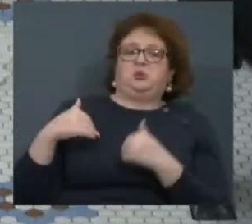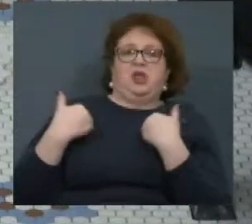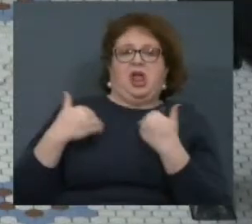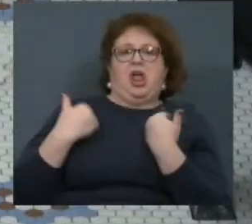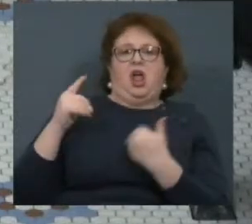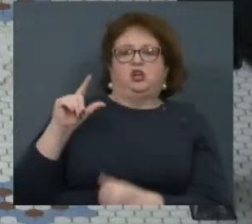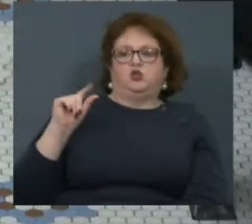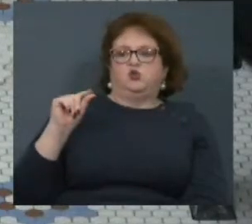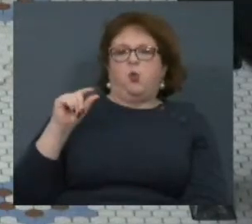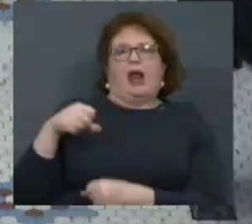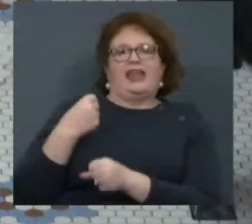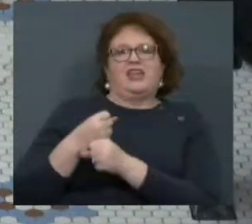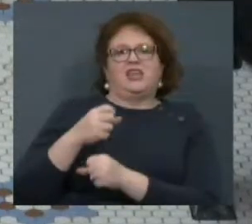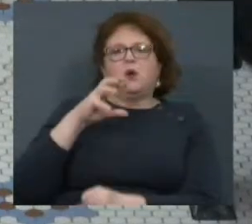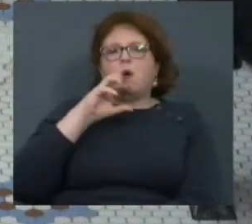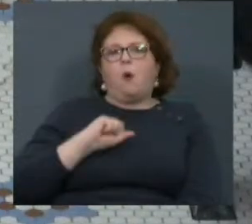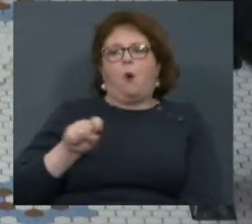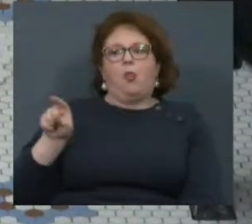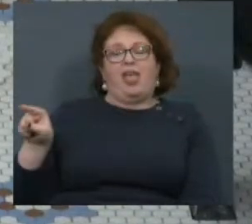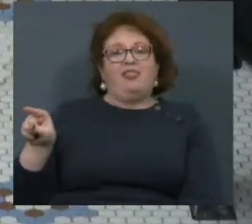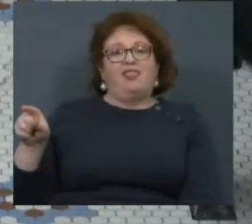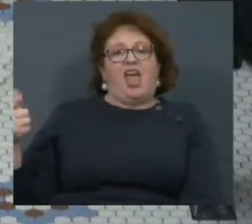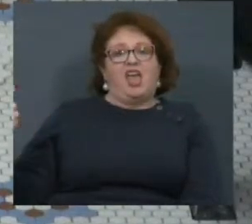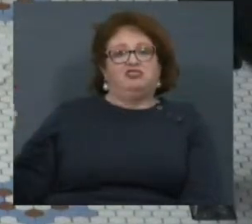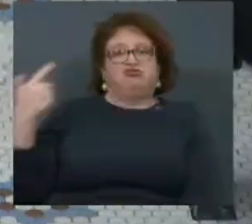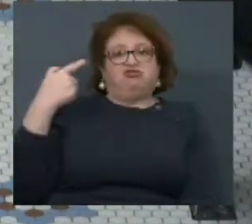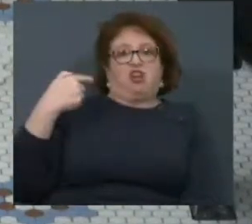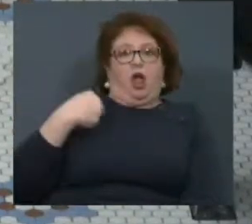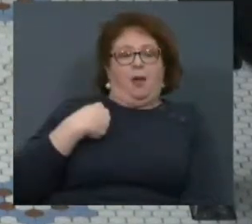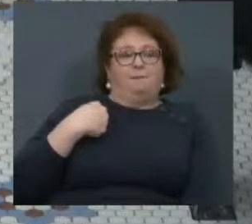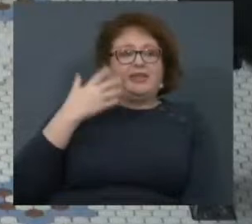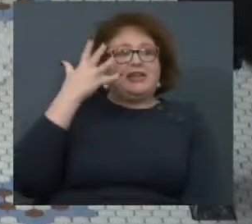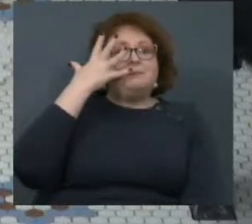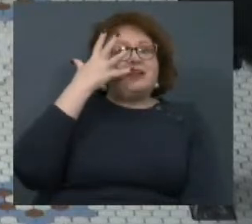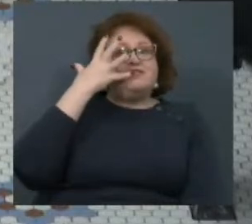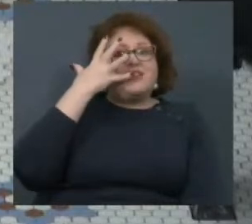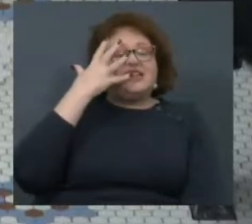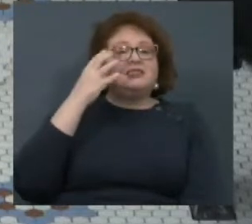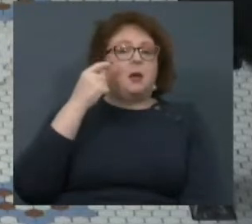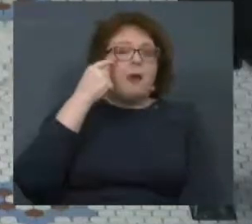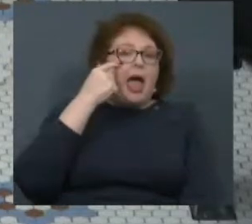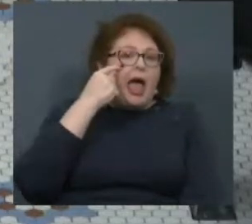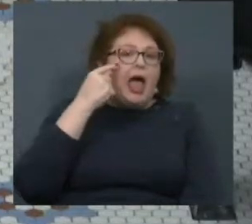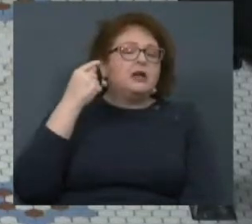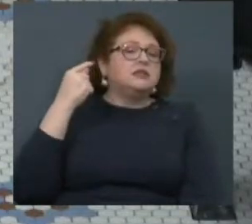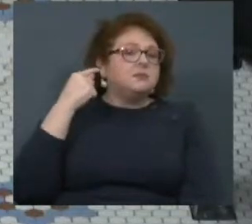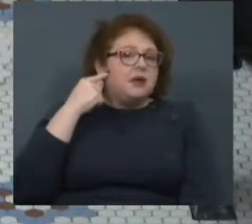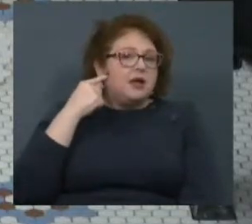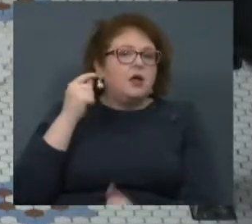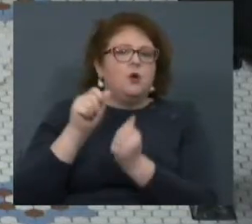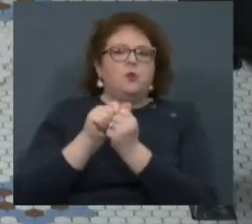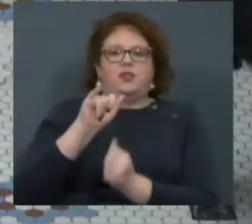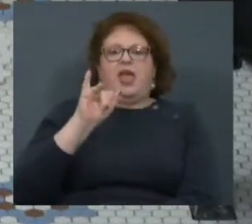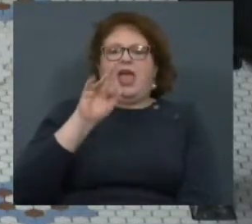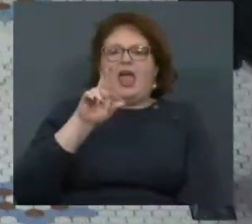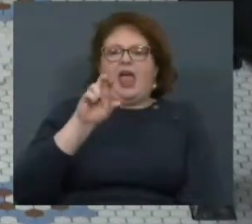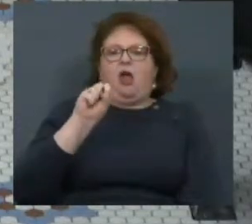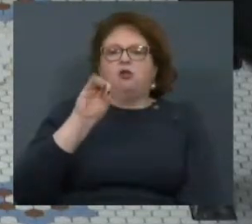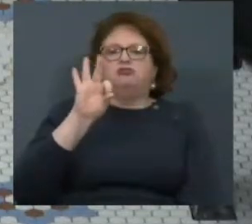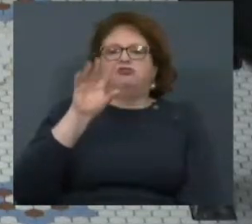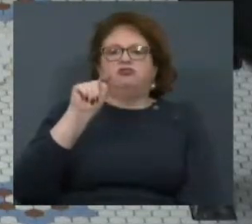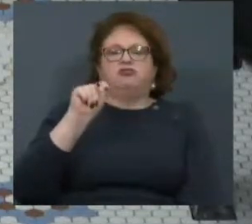to window, and shoot me in my eyes and my ear and my face with an airsoft rifle that was